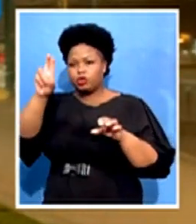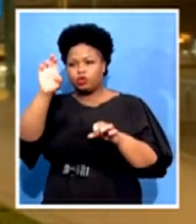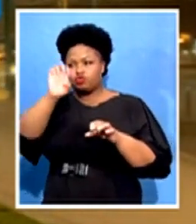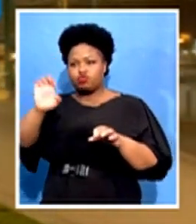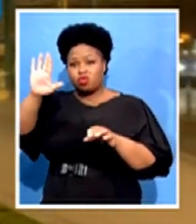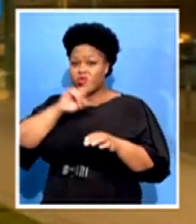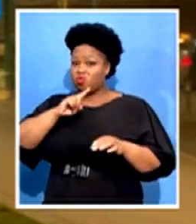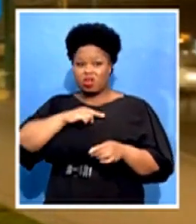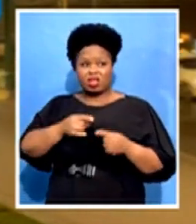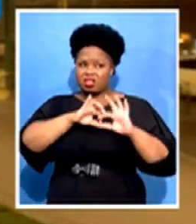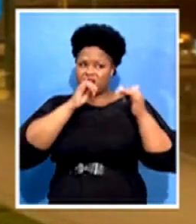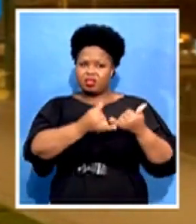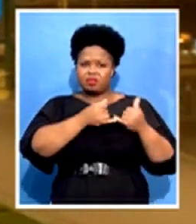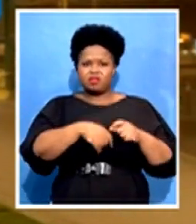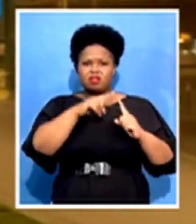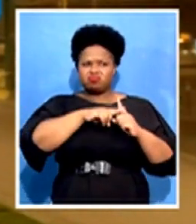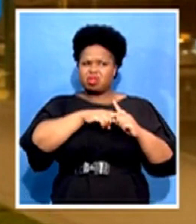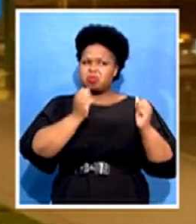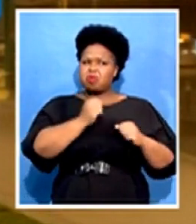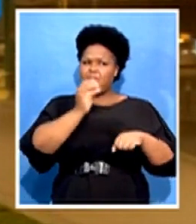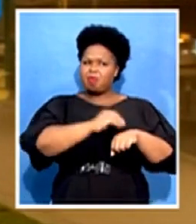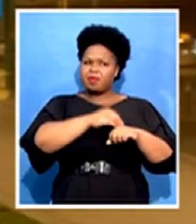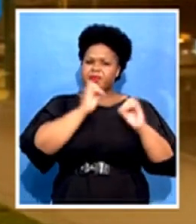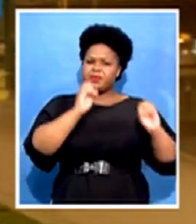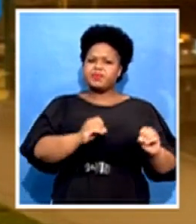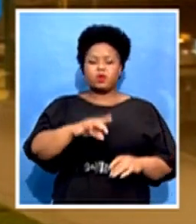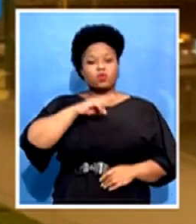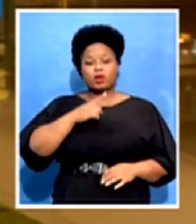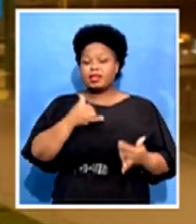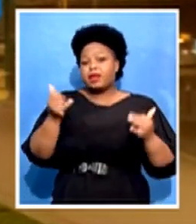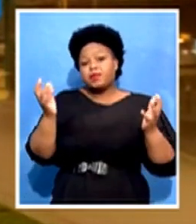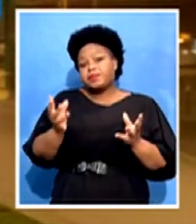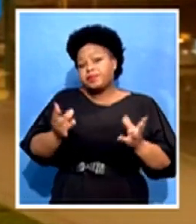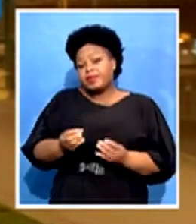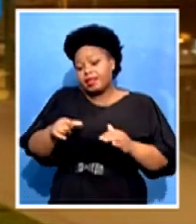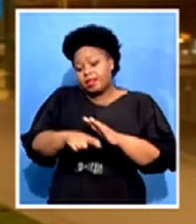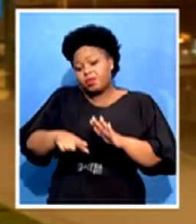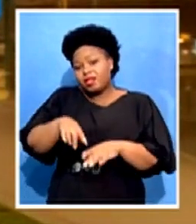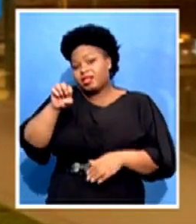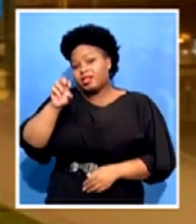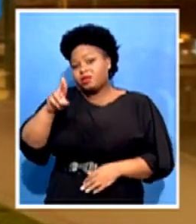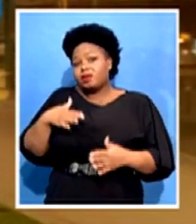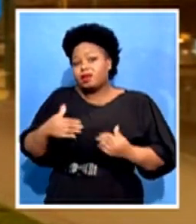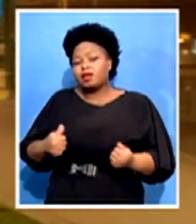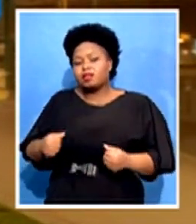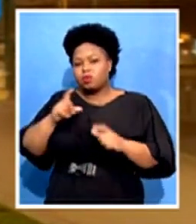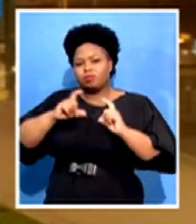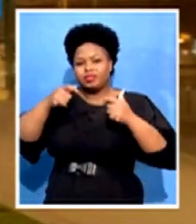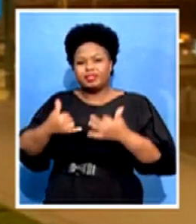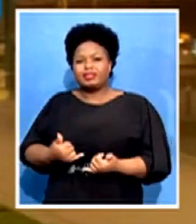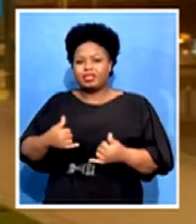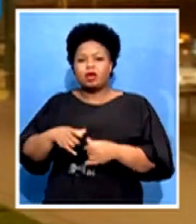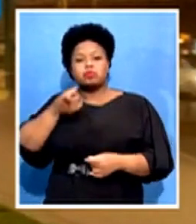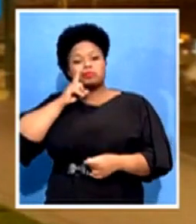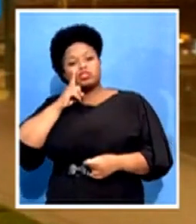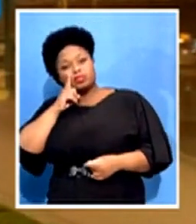problems. But given the localised shortages, the EU Health Commissioner has announced new export checks and possibly